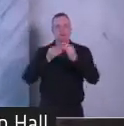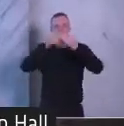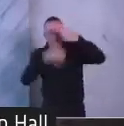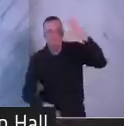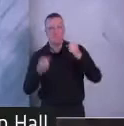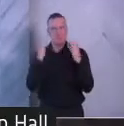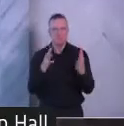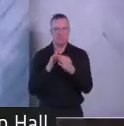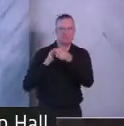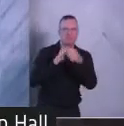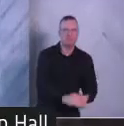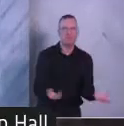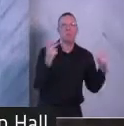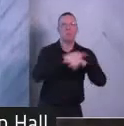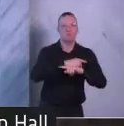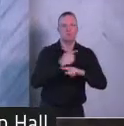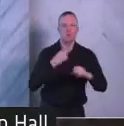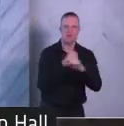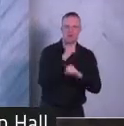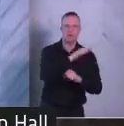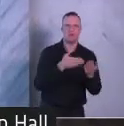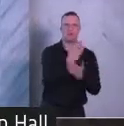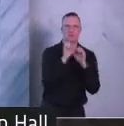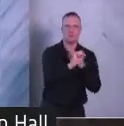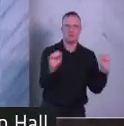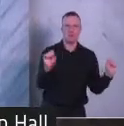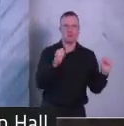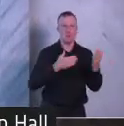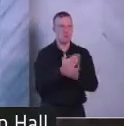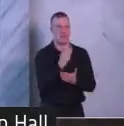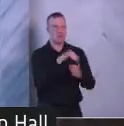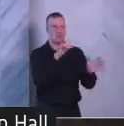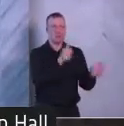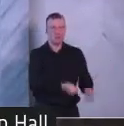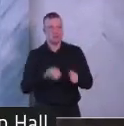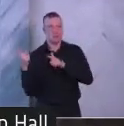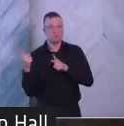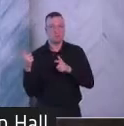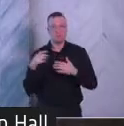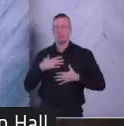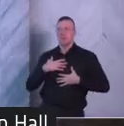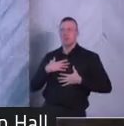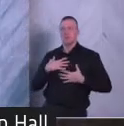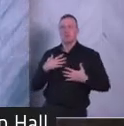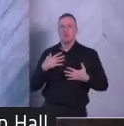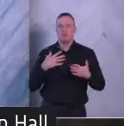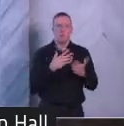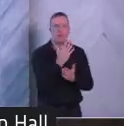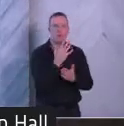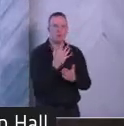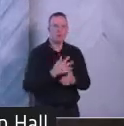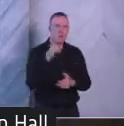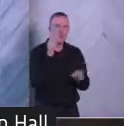be safe. And when that right is violated, the right to be heard as a victim of